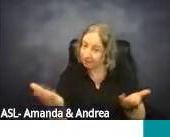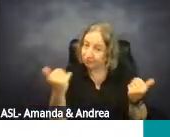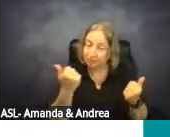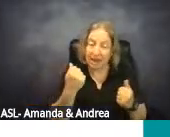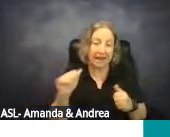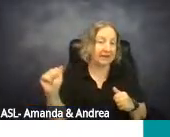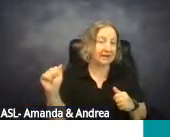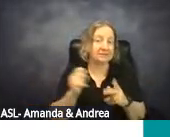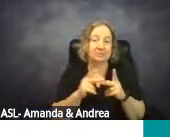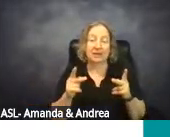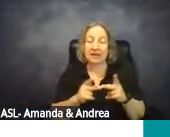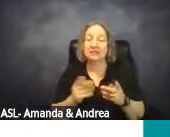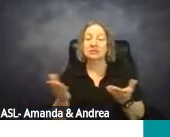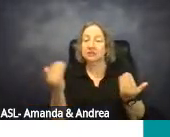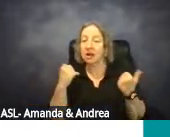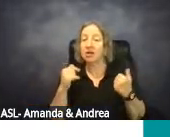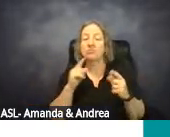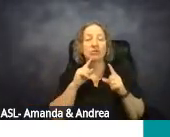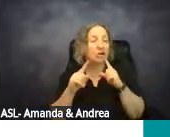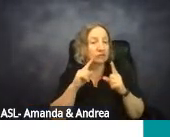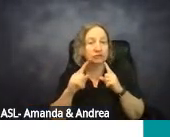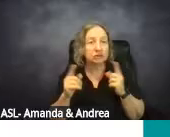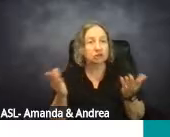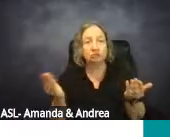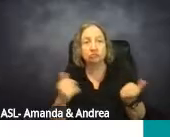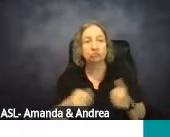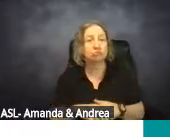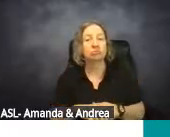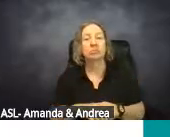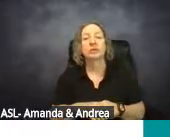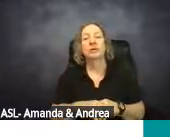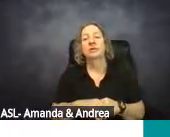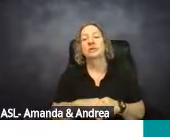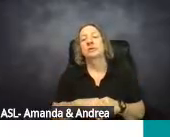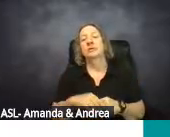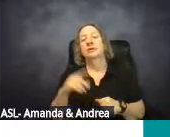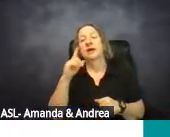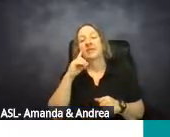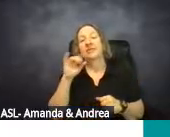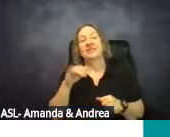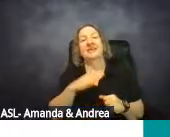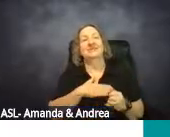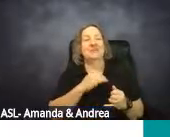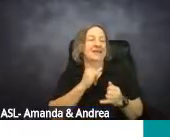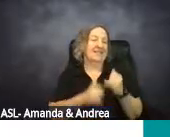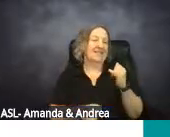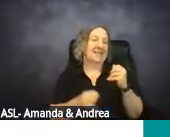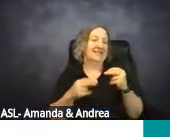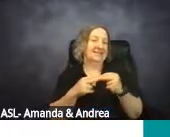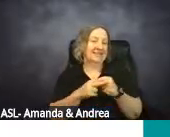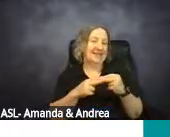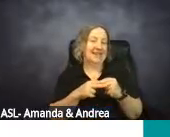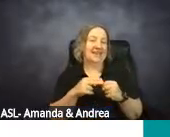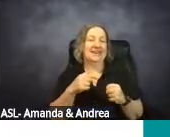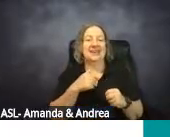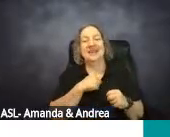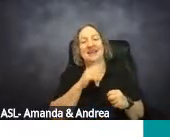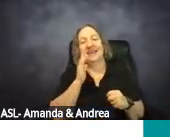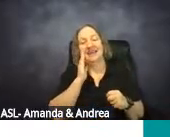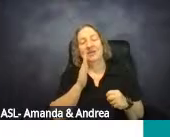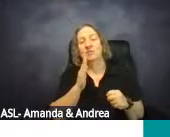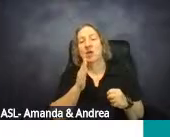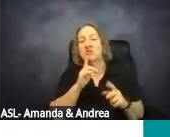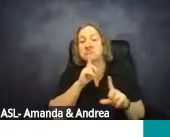at to have the conversation. So with that, I think that's my last slide, and I'll take